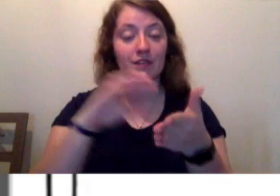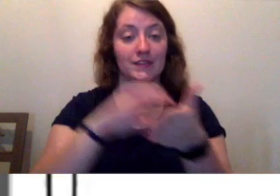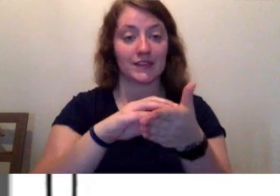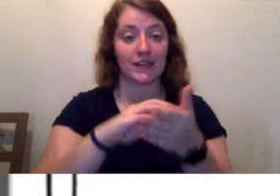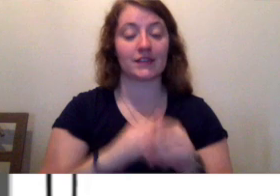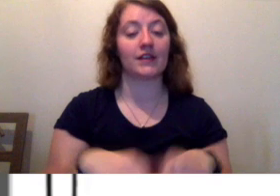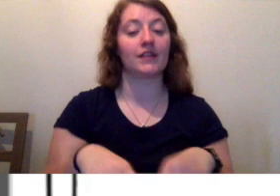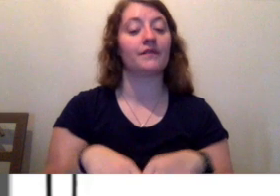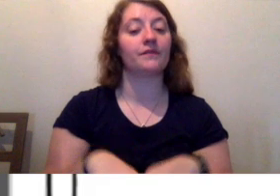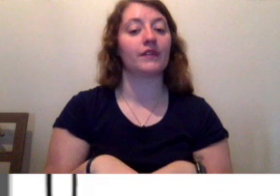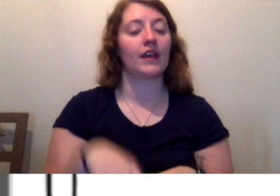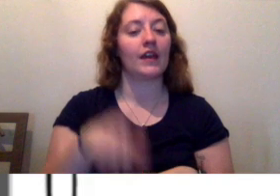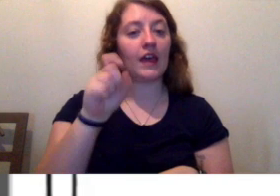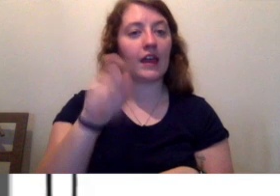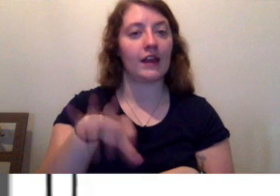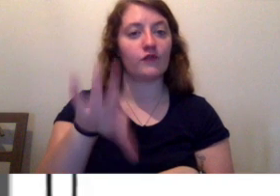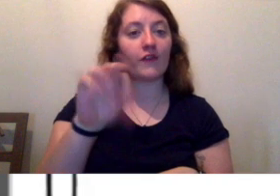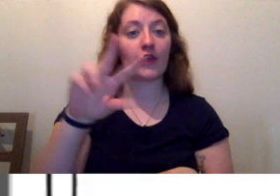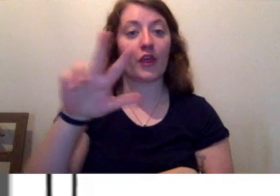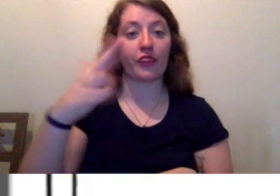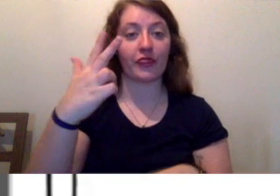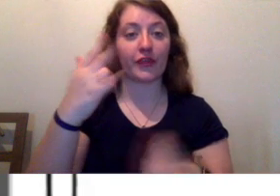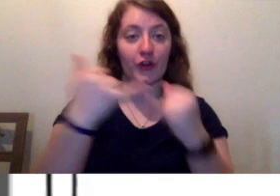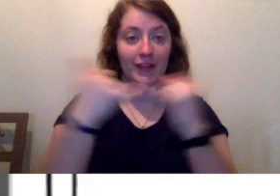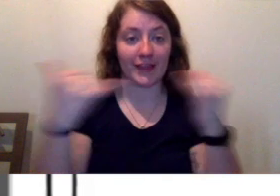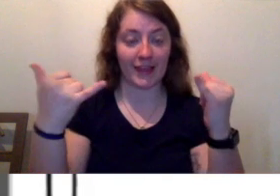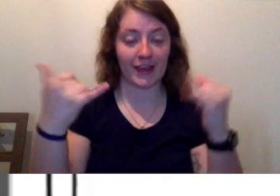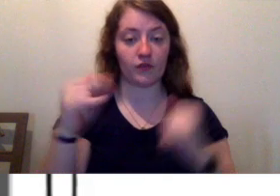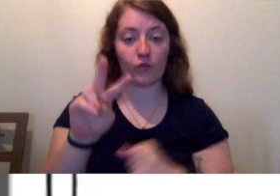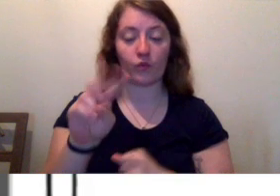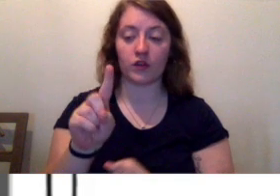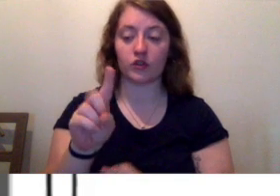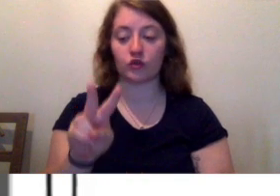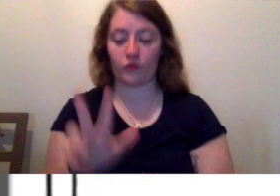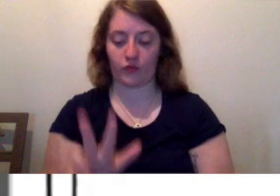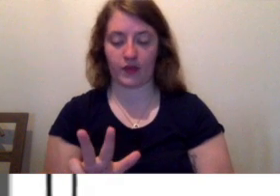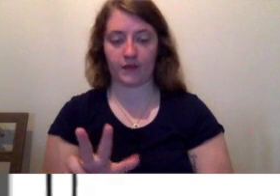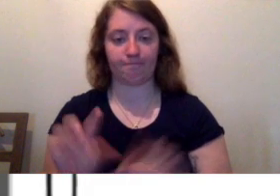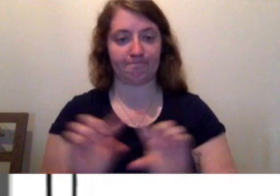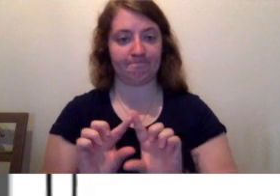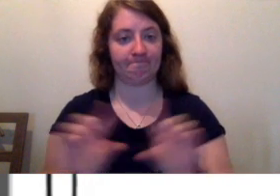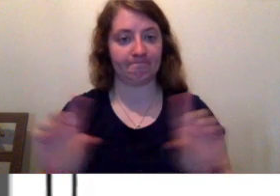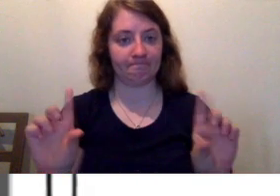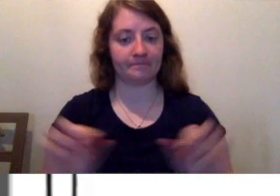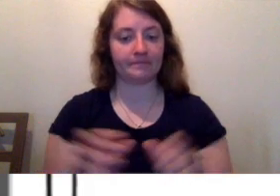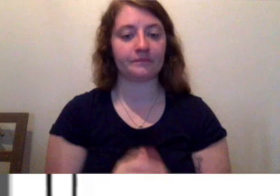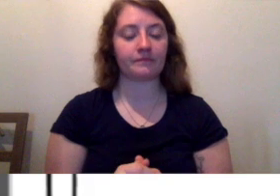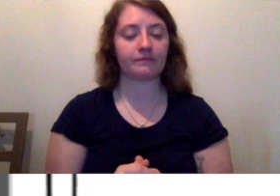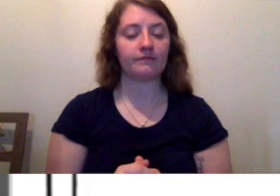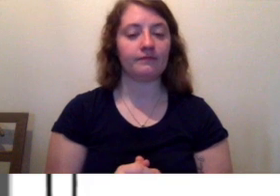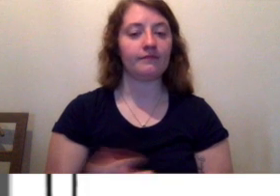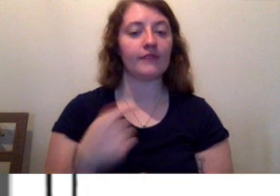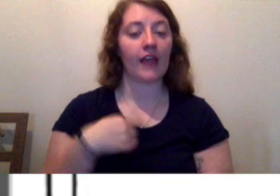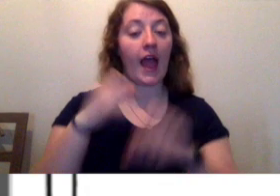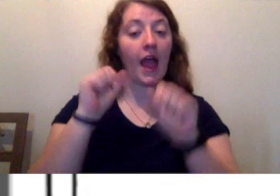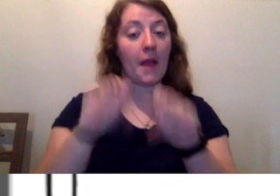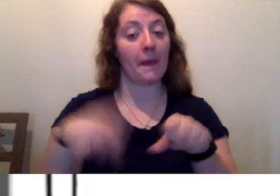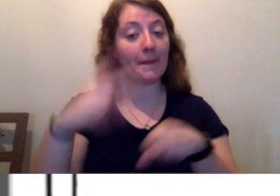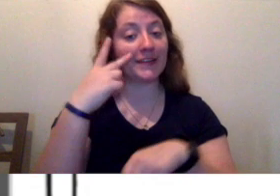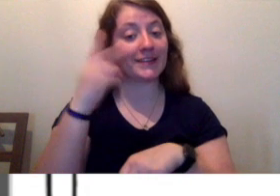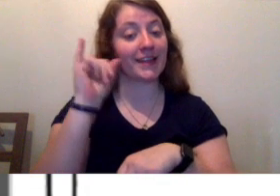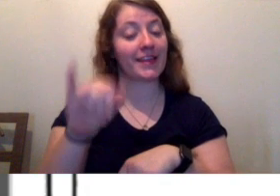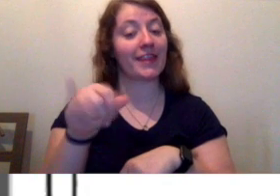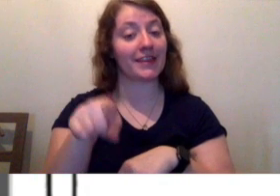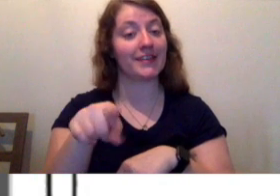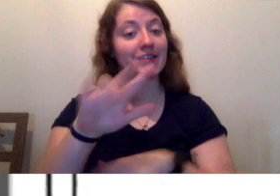And if I'm going to the third line, one, two, three. I am able to see that this is the